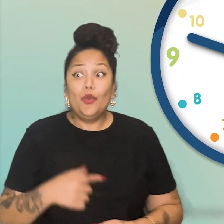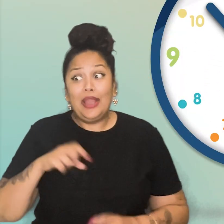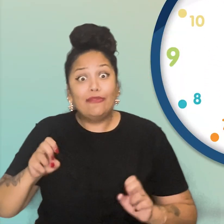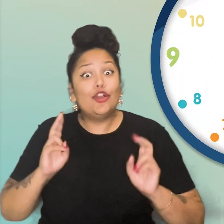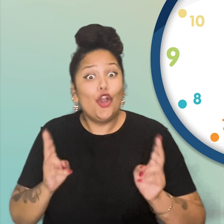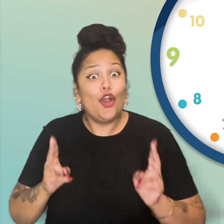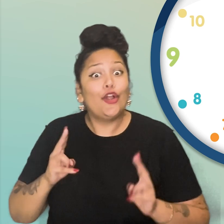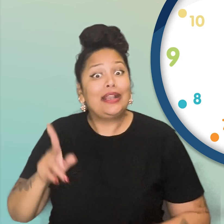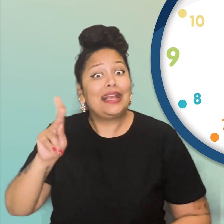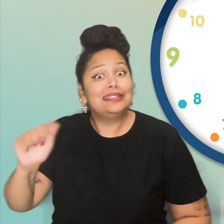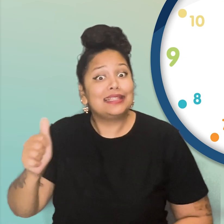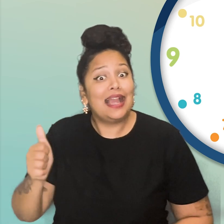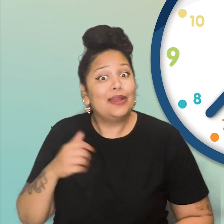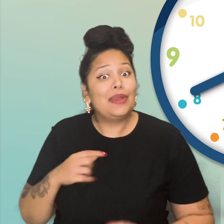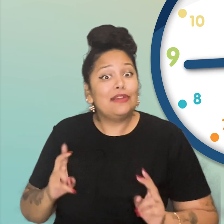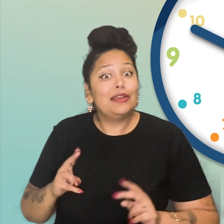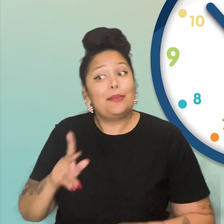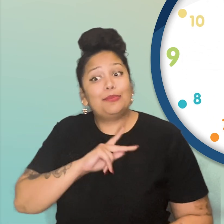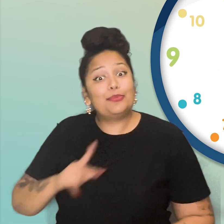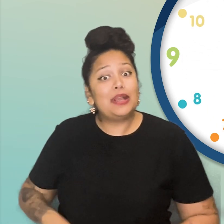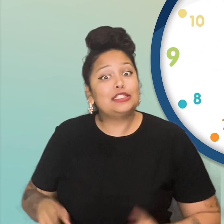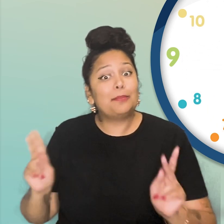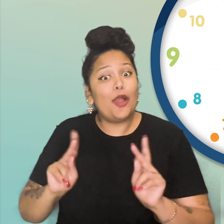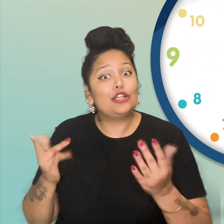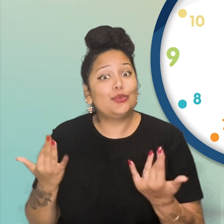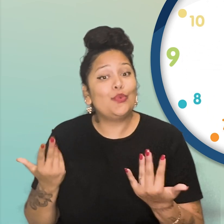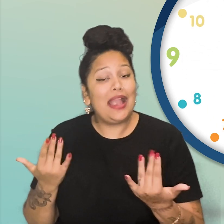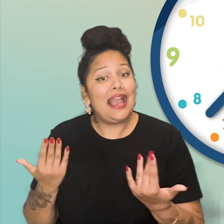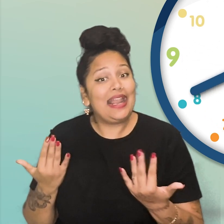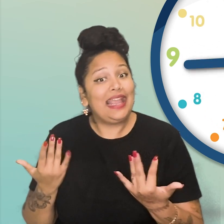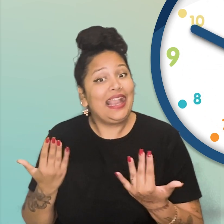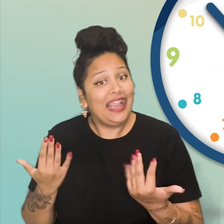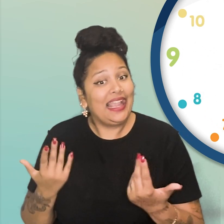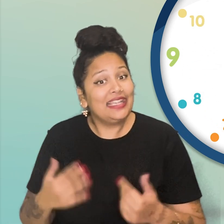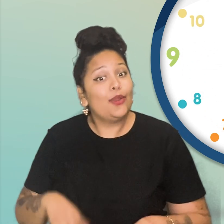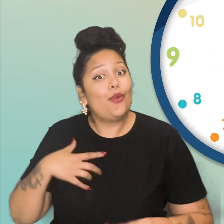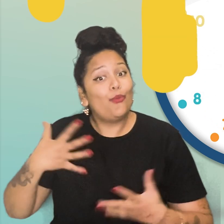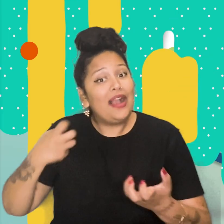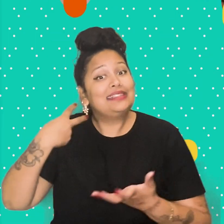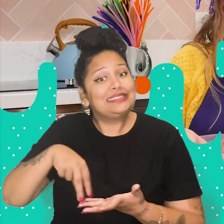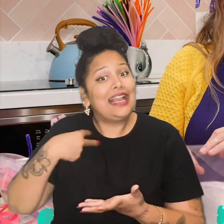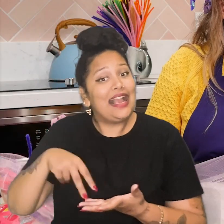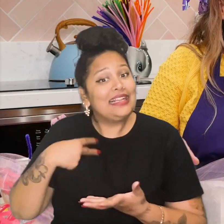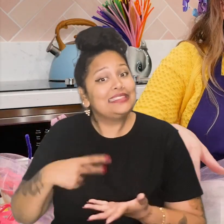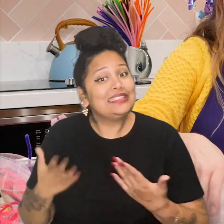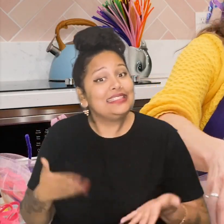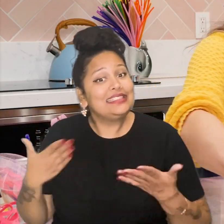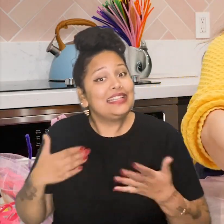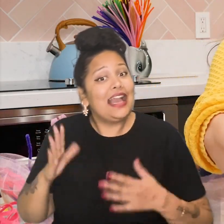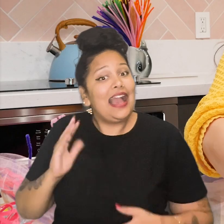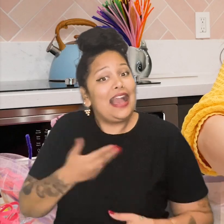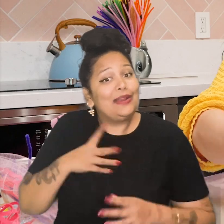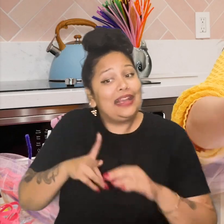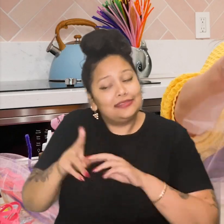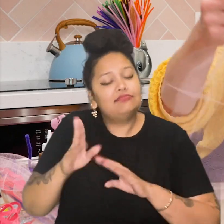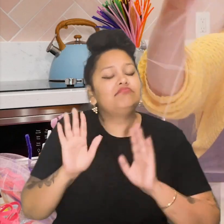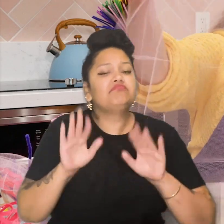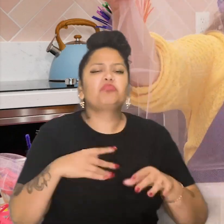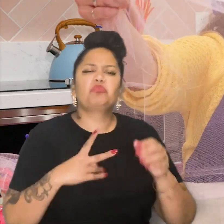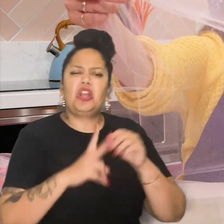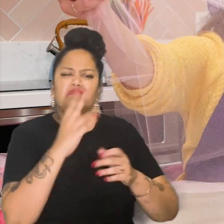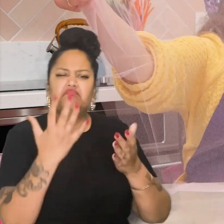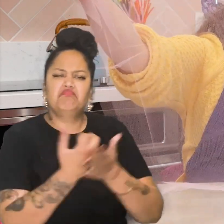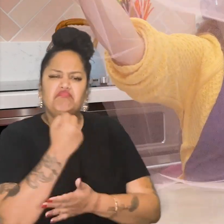K10. The princess party is waiting. And I want to dance. We can cut our tutu pieces